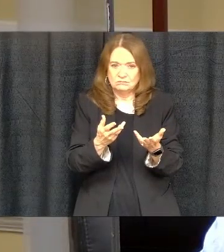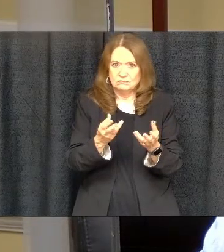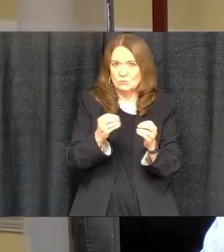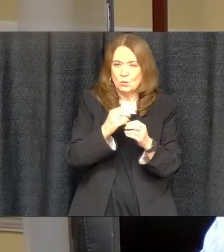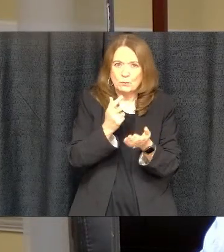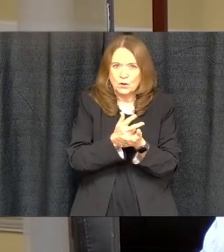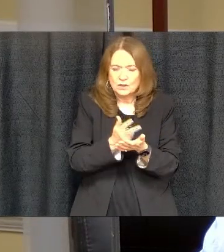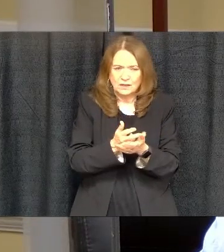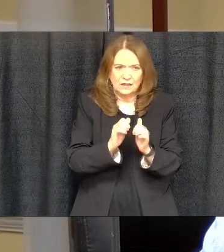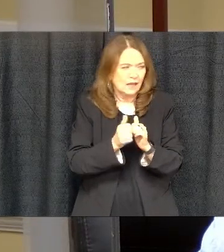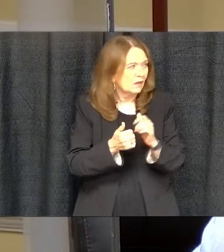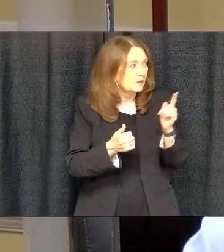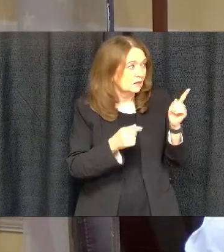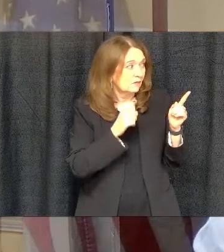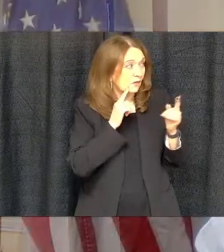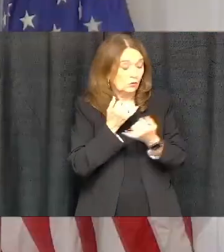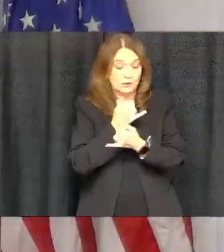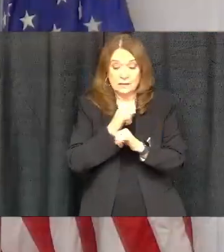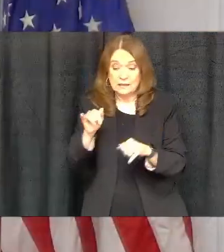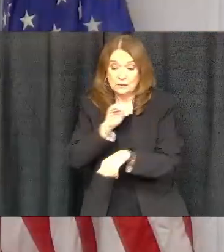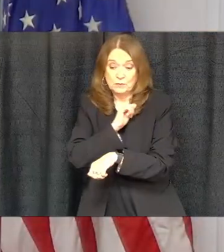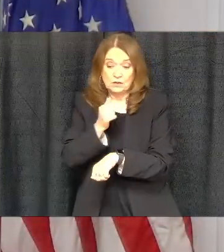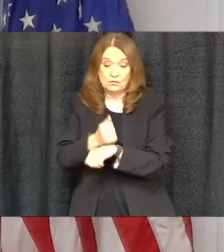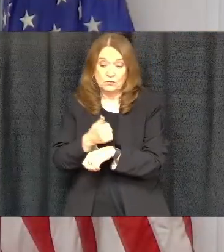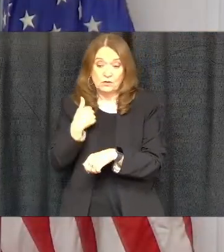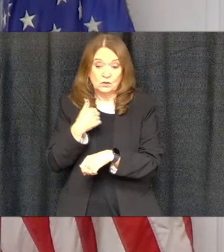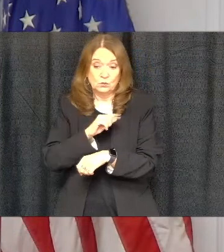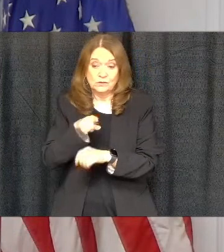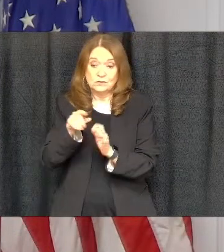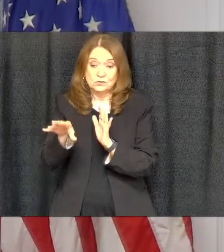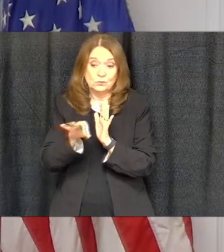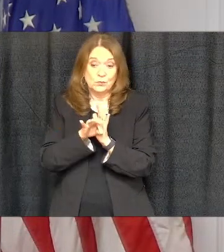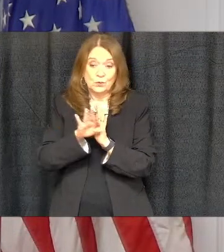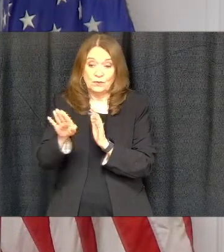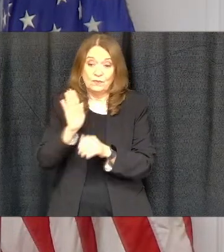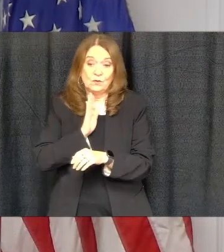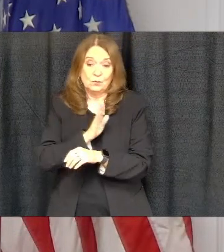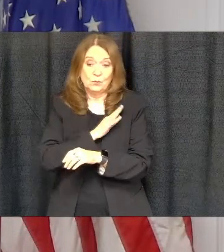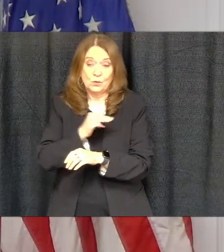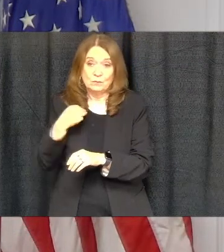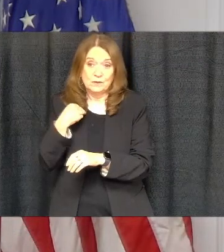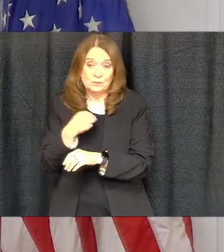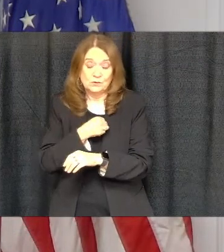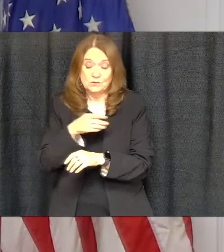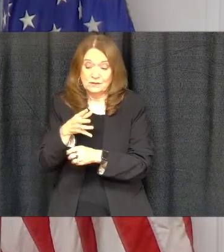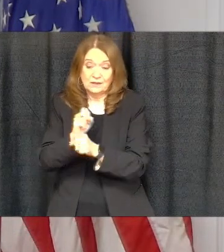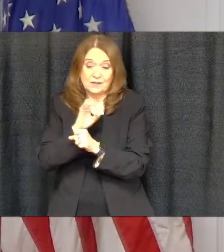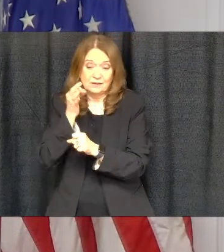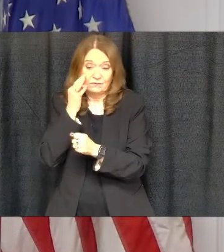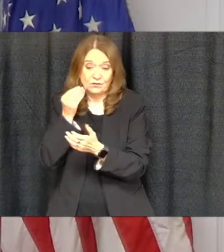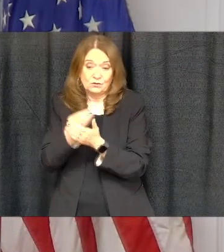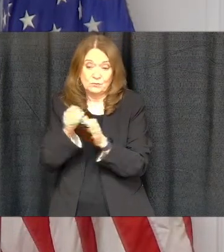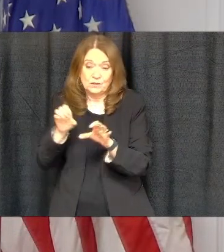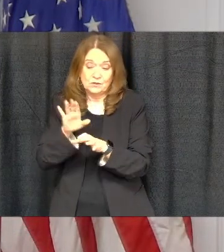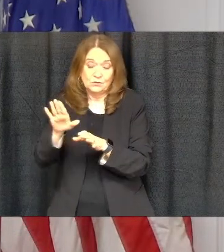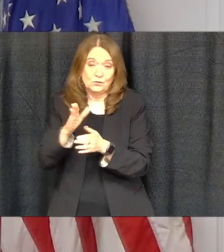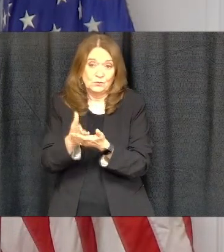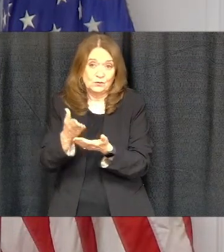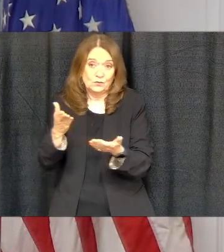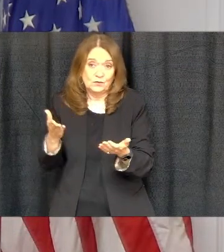Mayor? Yeah, they're independent authority. All we do is appoint their board members and they get federal money to do their thing.